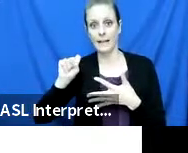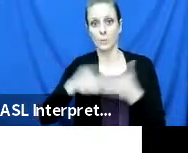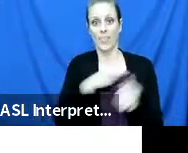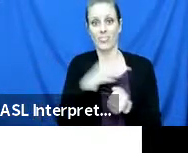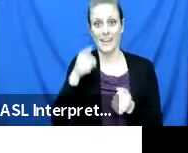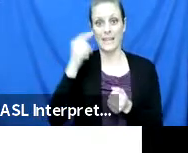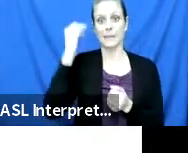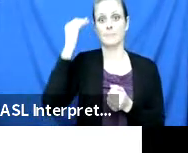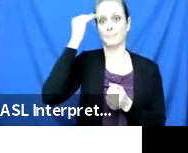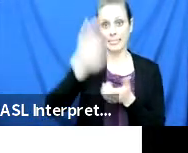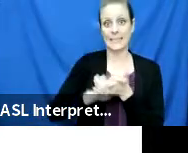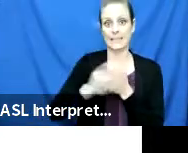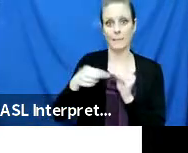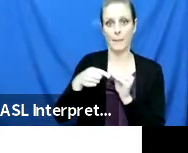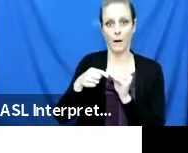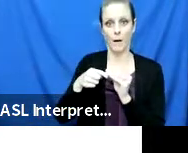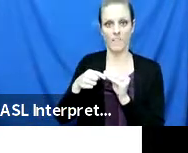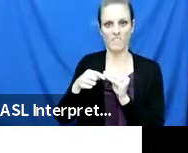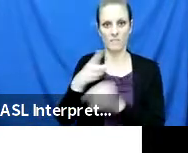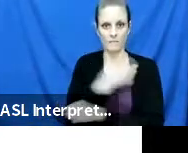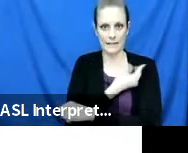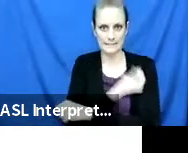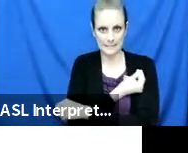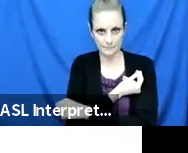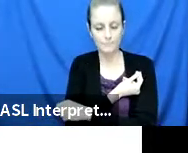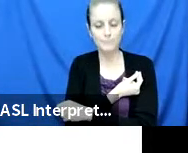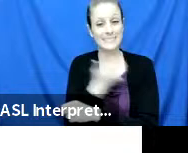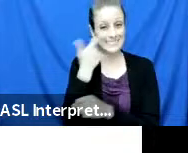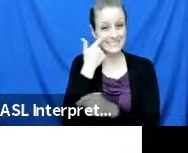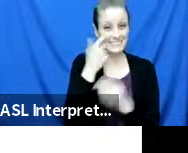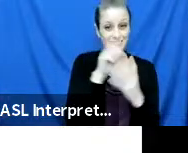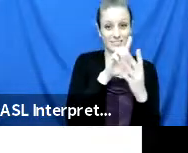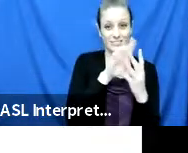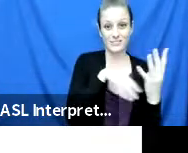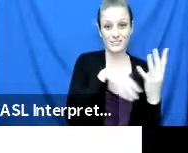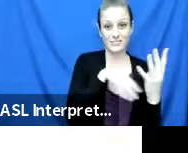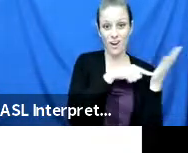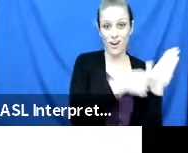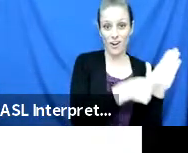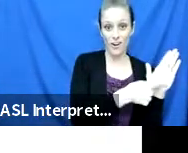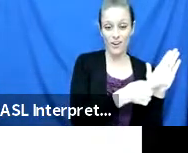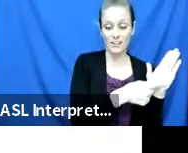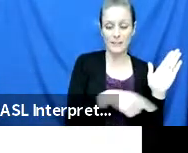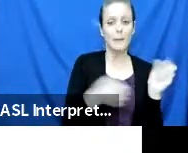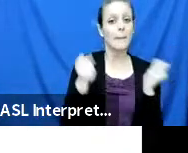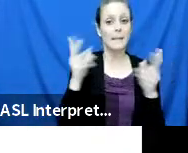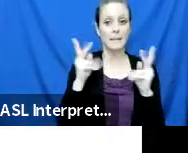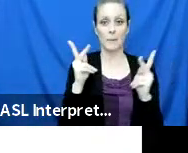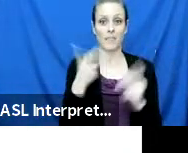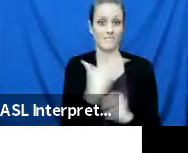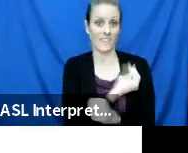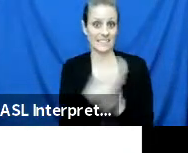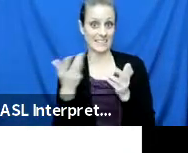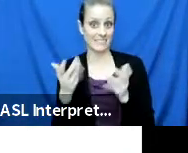We saw from the charts that George presented that many vaccinated people did believe that the